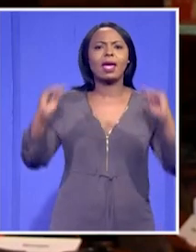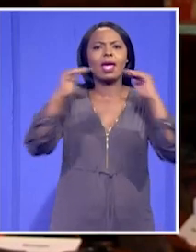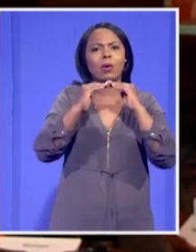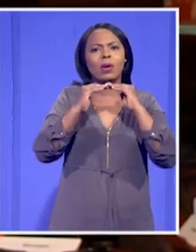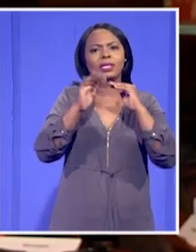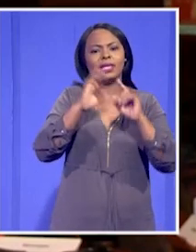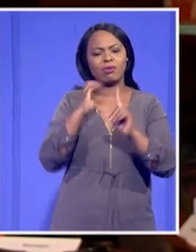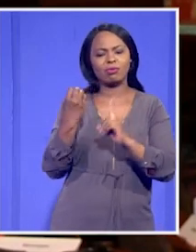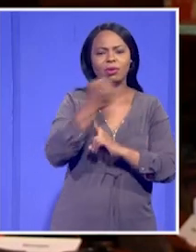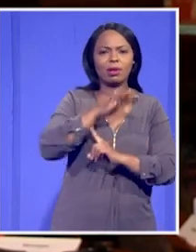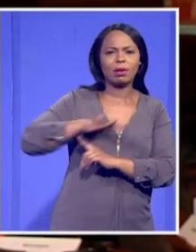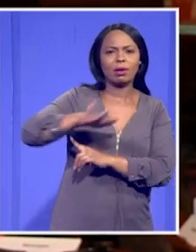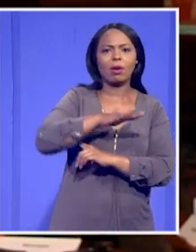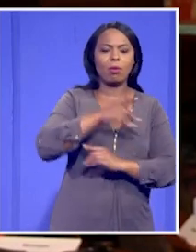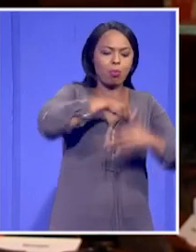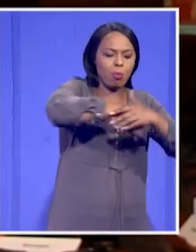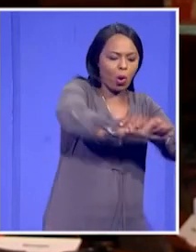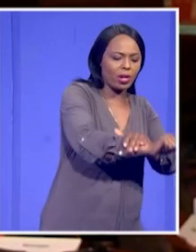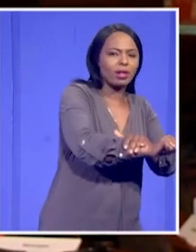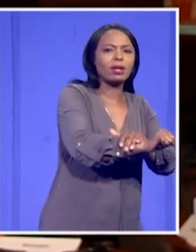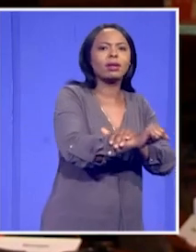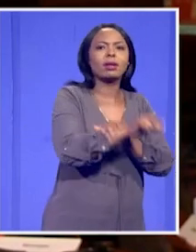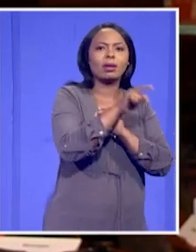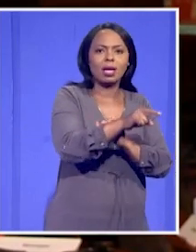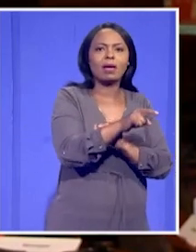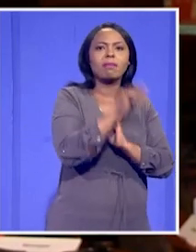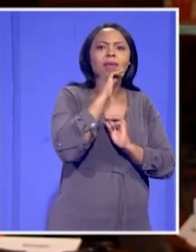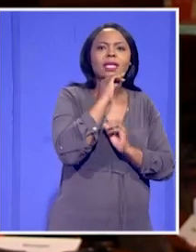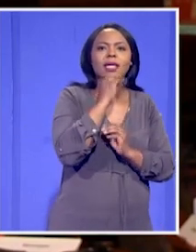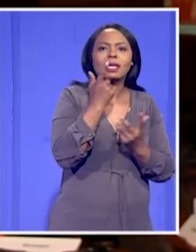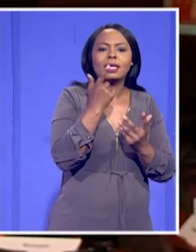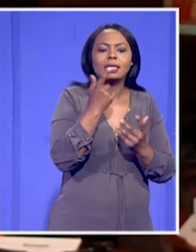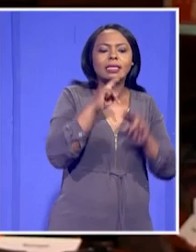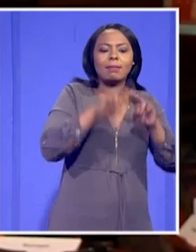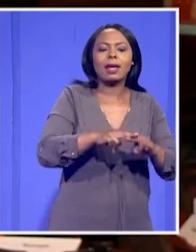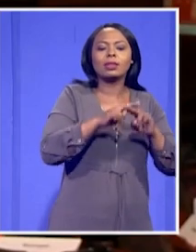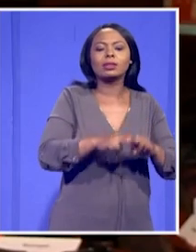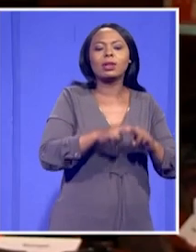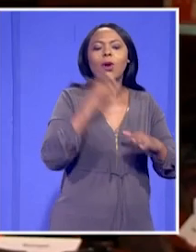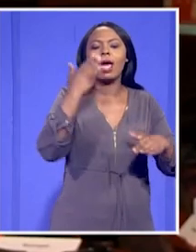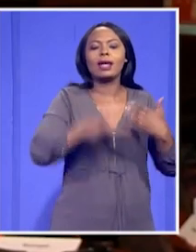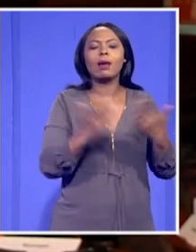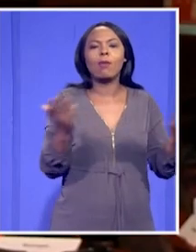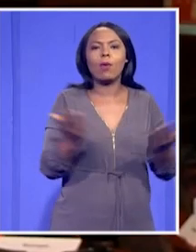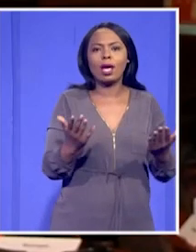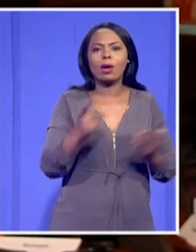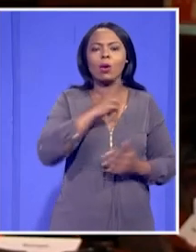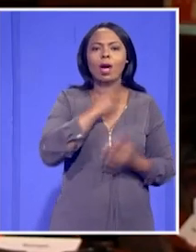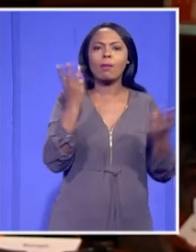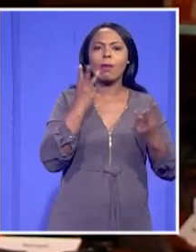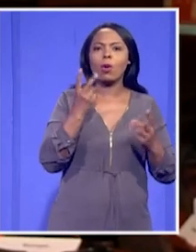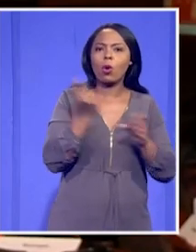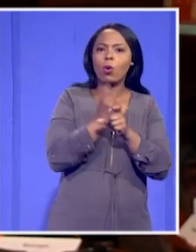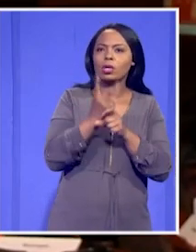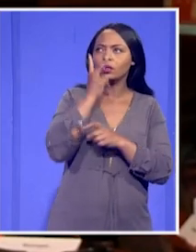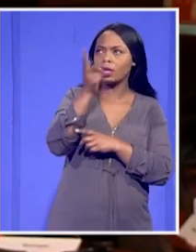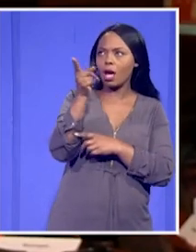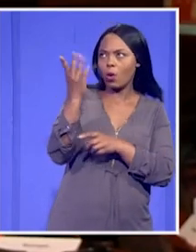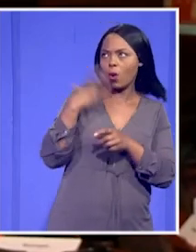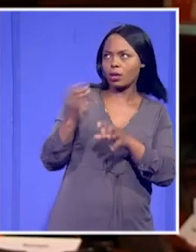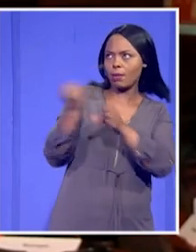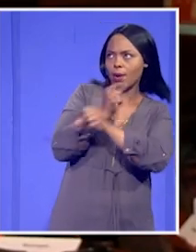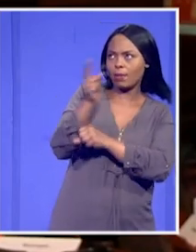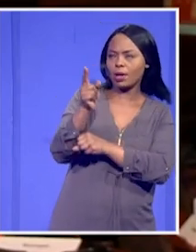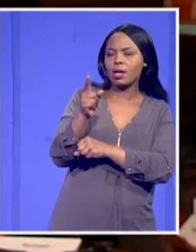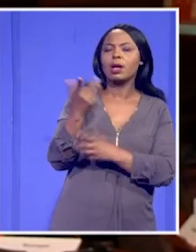where you're born determines where you'll end up. Because even the people you look up to as role models are only poor